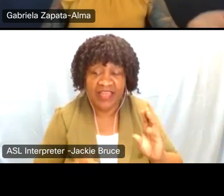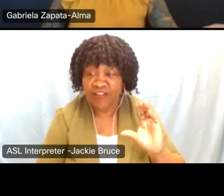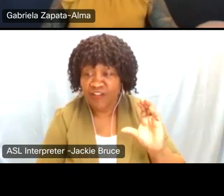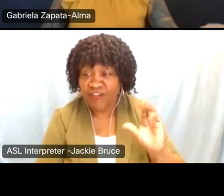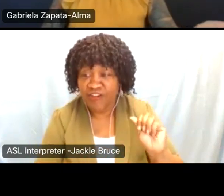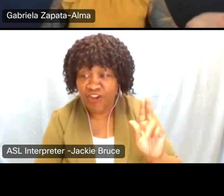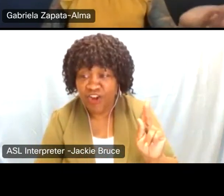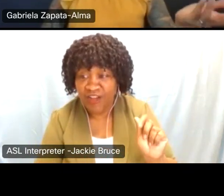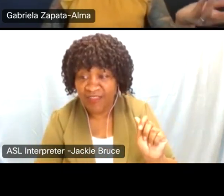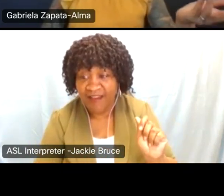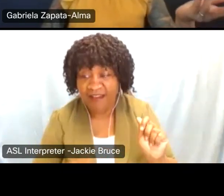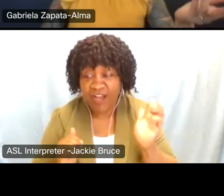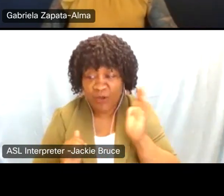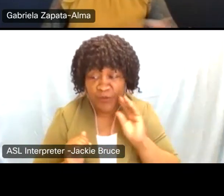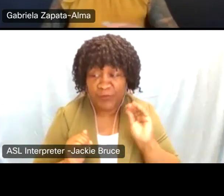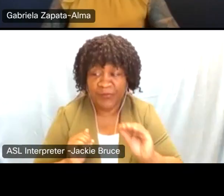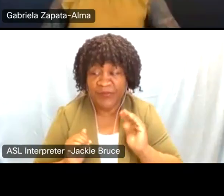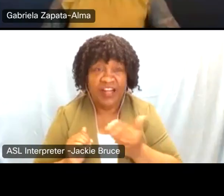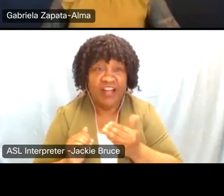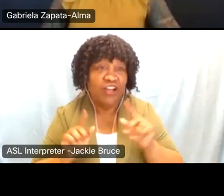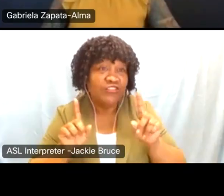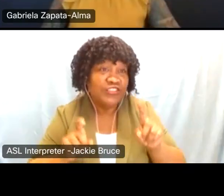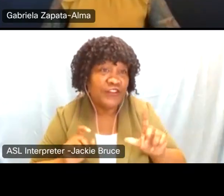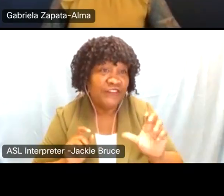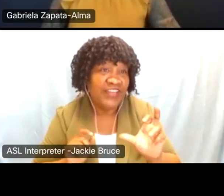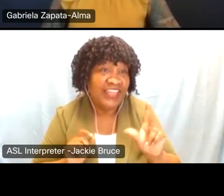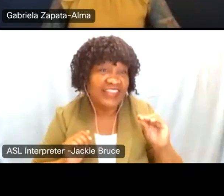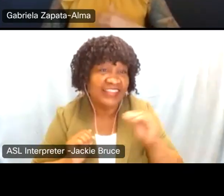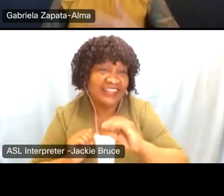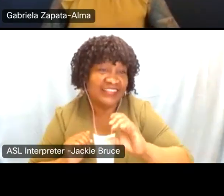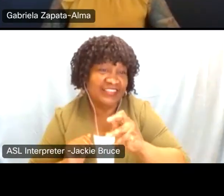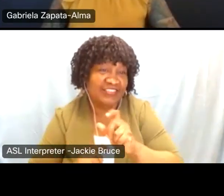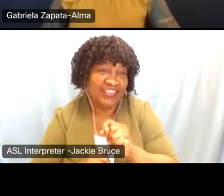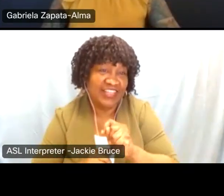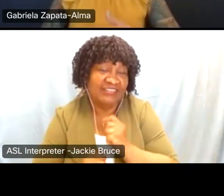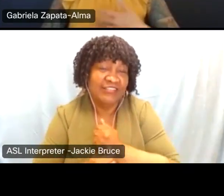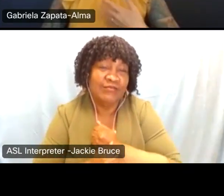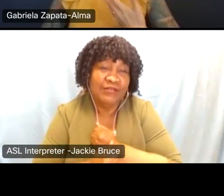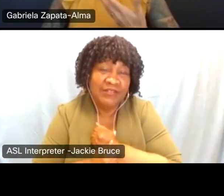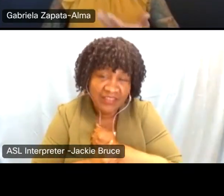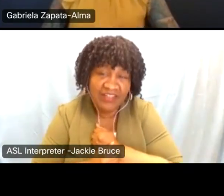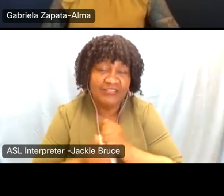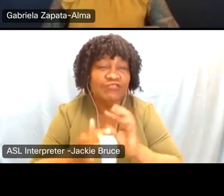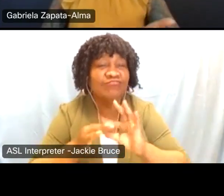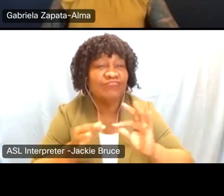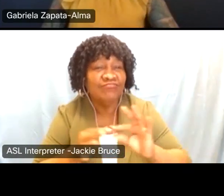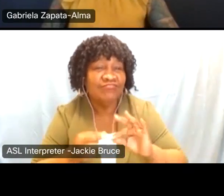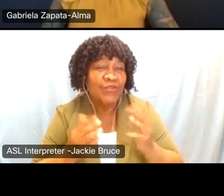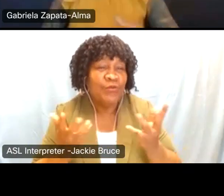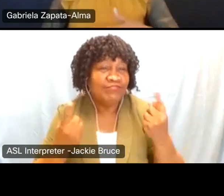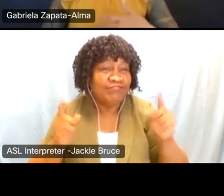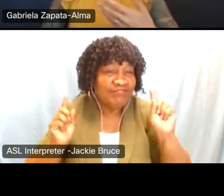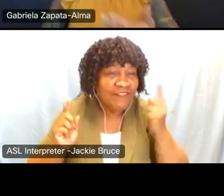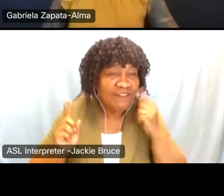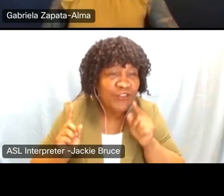if she hasn't already, and put our survey link in the chat. We would love to hear what about today worked for